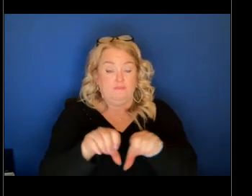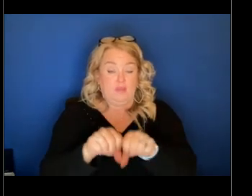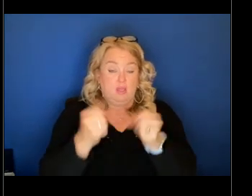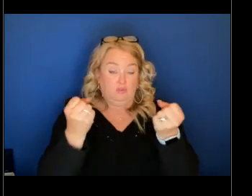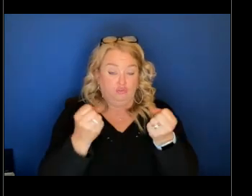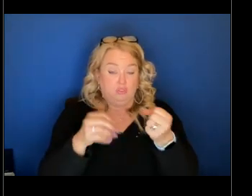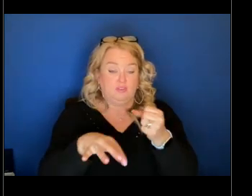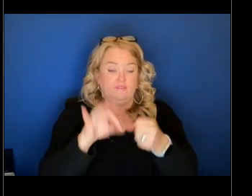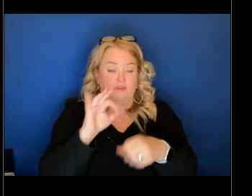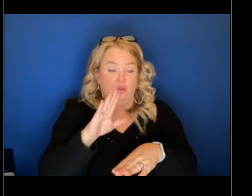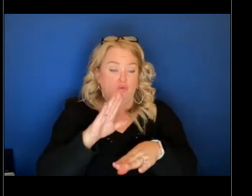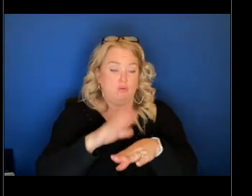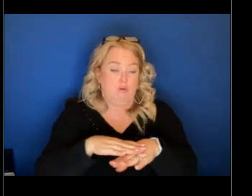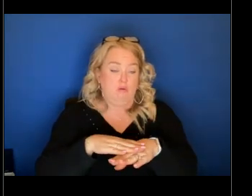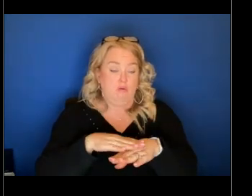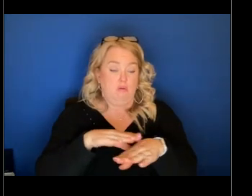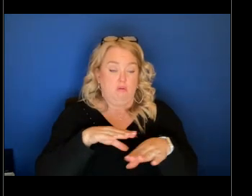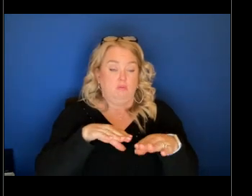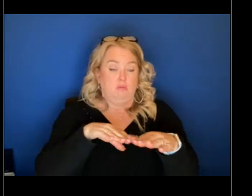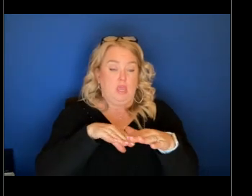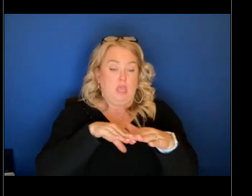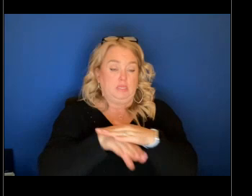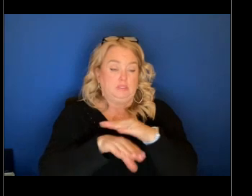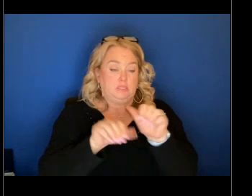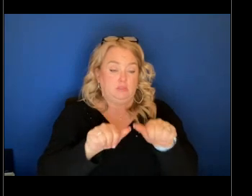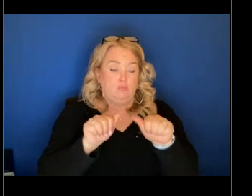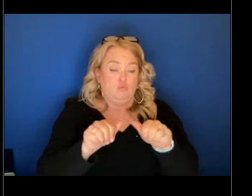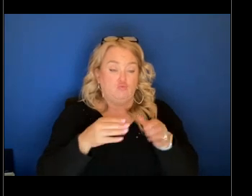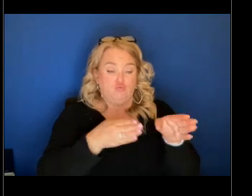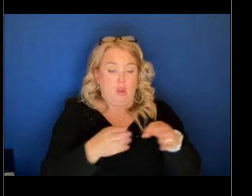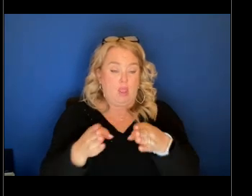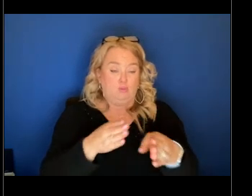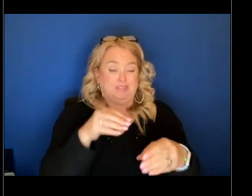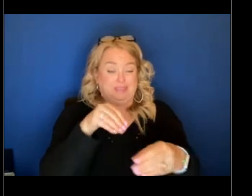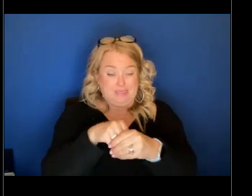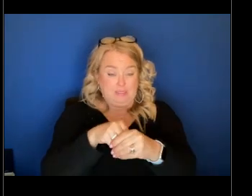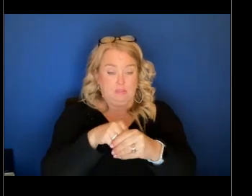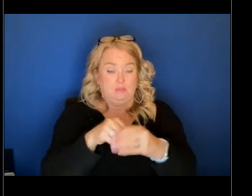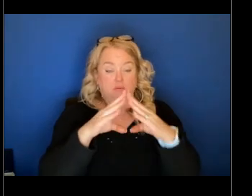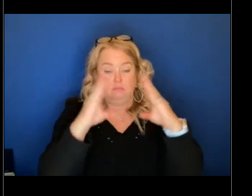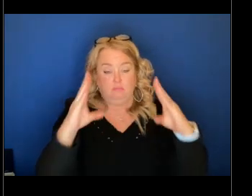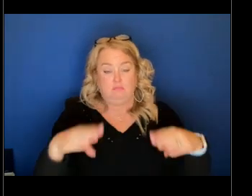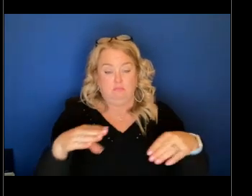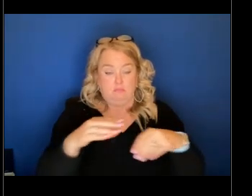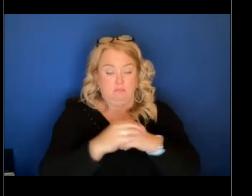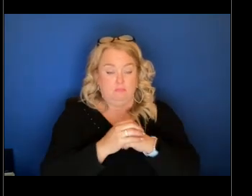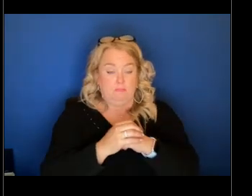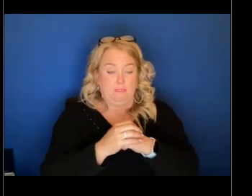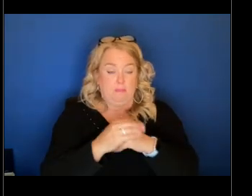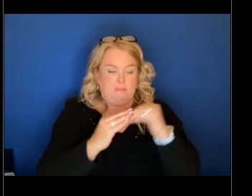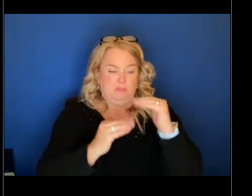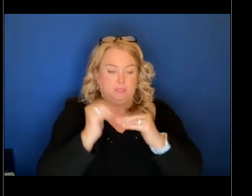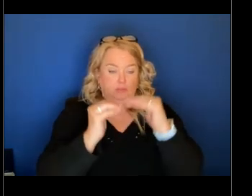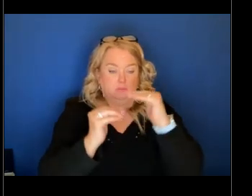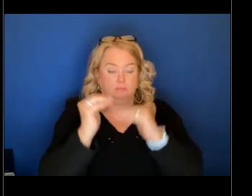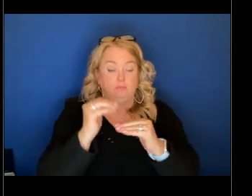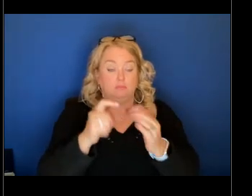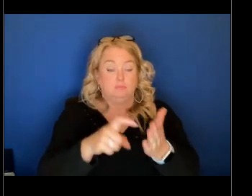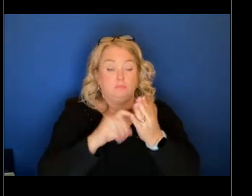common violations found on accessible routes within covered dwelling units. Topic